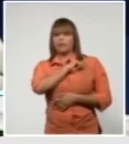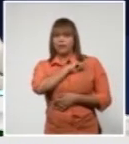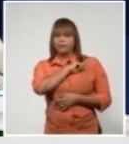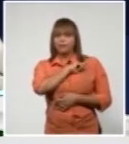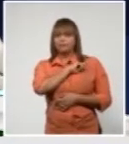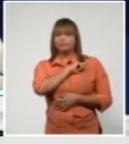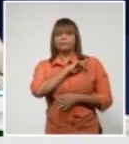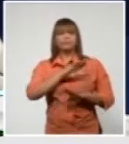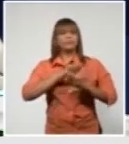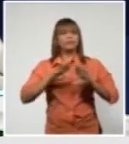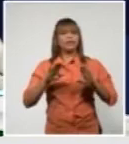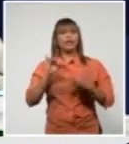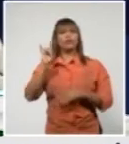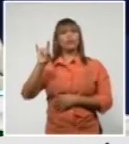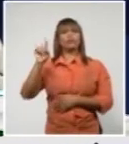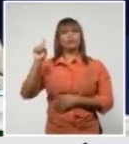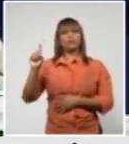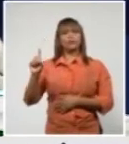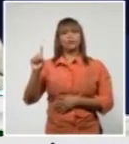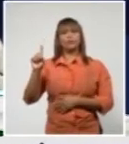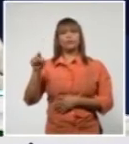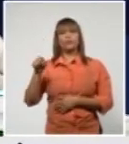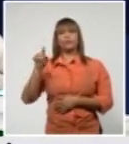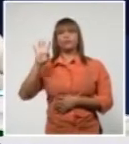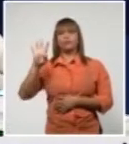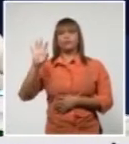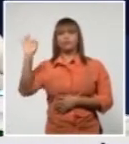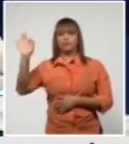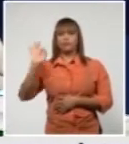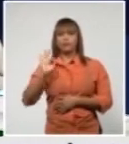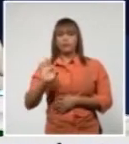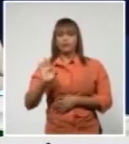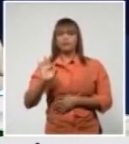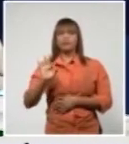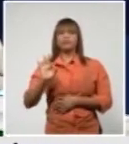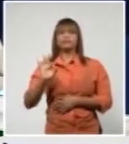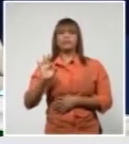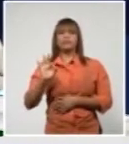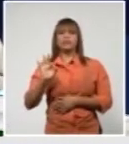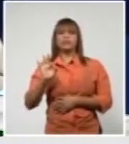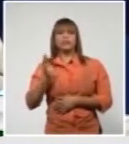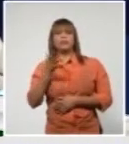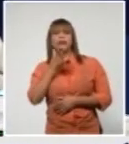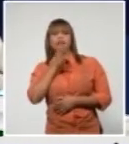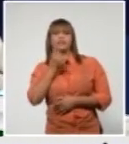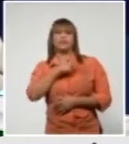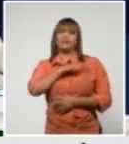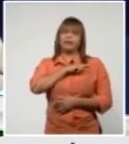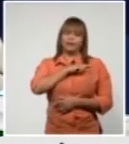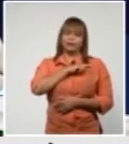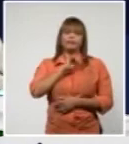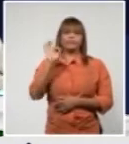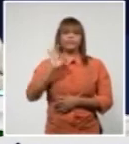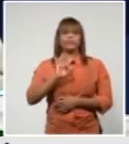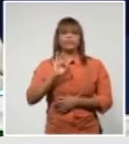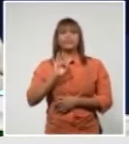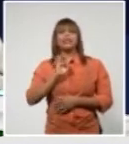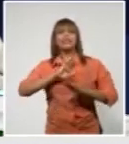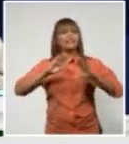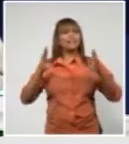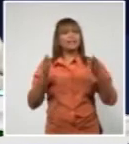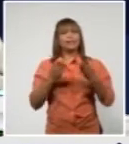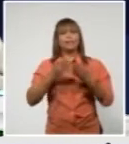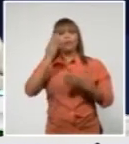48 diagnosed cases yesterday, 32 are male, for 51.3% of all